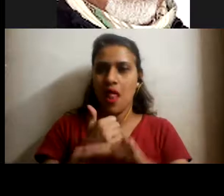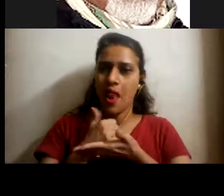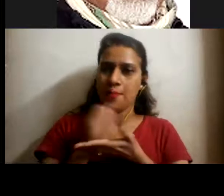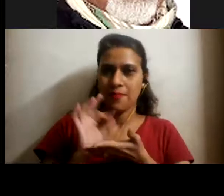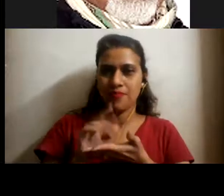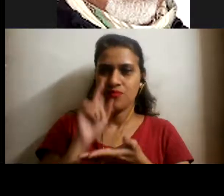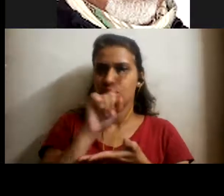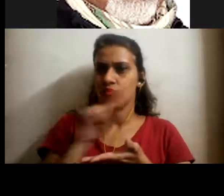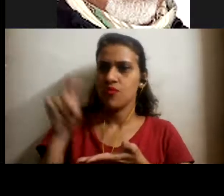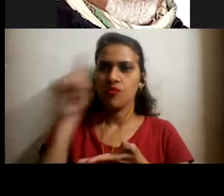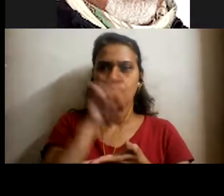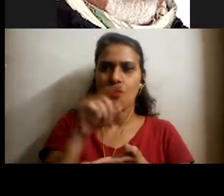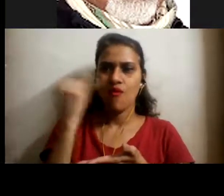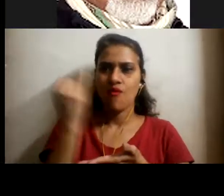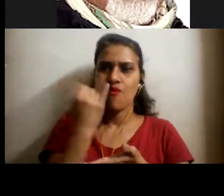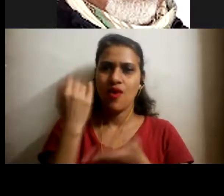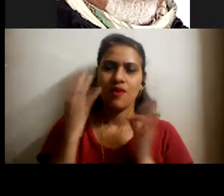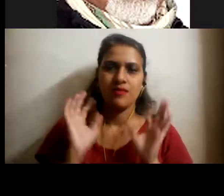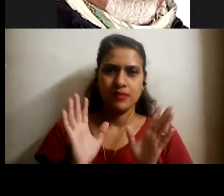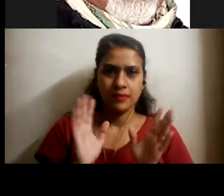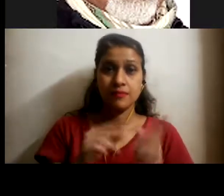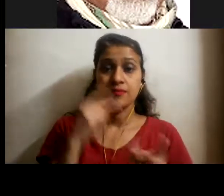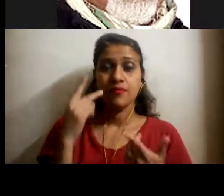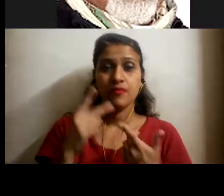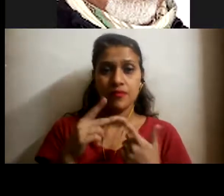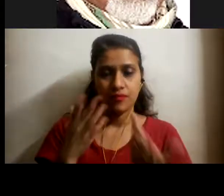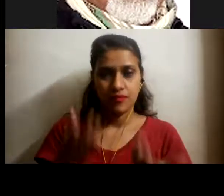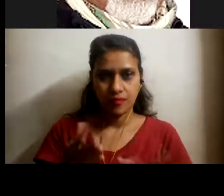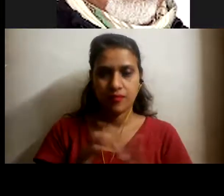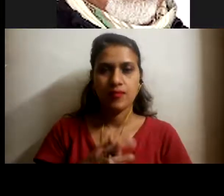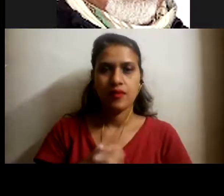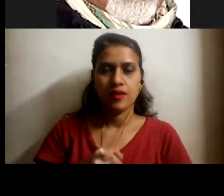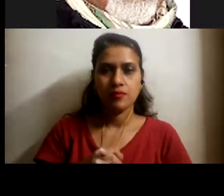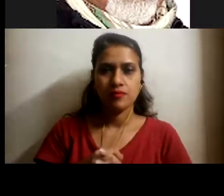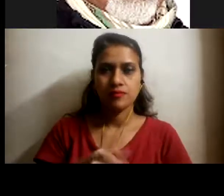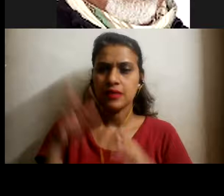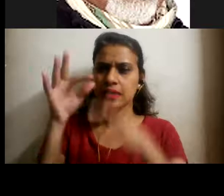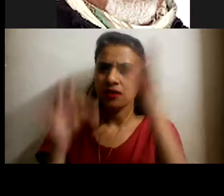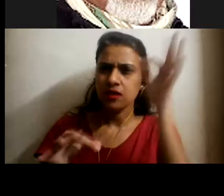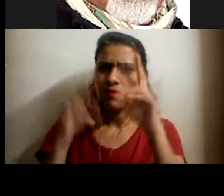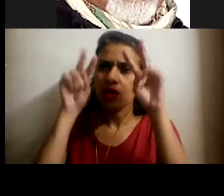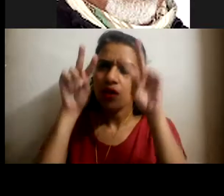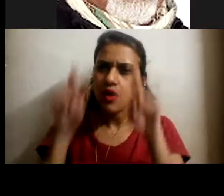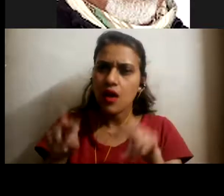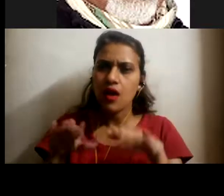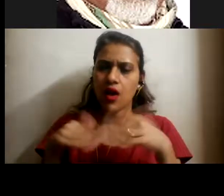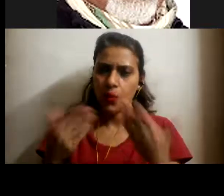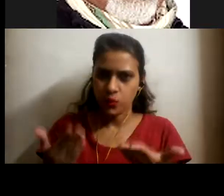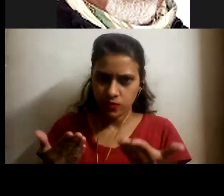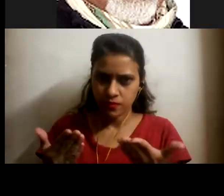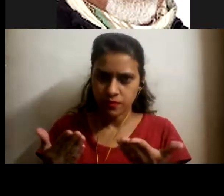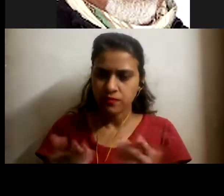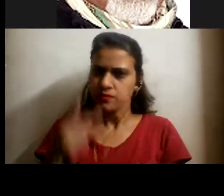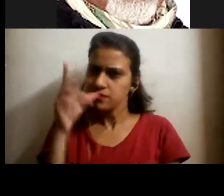the narco analysis judgment. Let's see how to go through the judgment, and then we will deconstruct